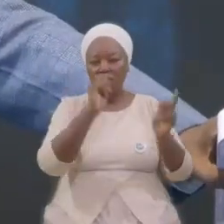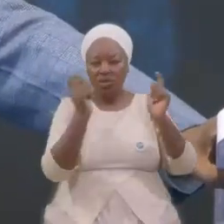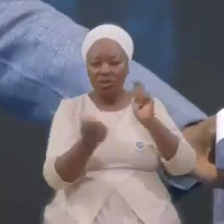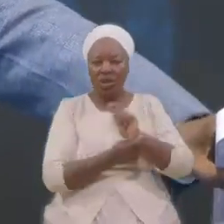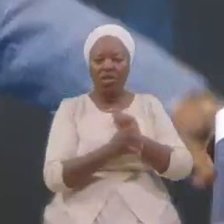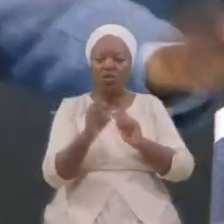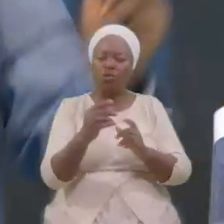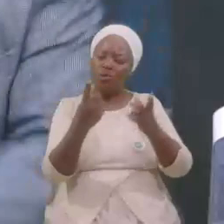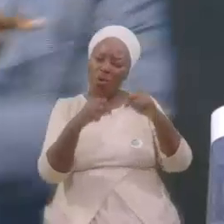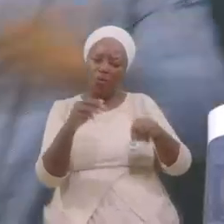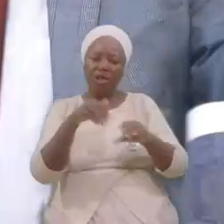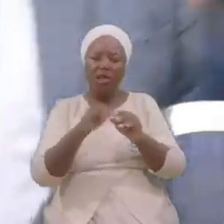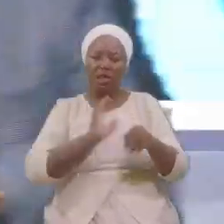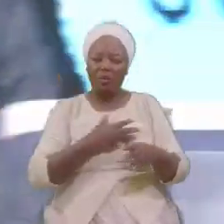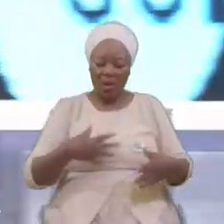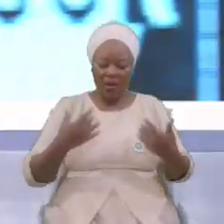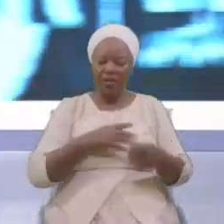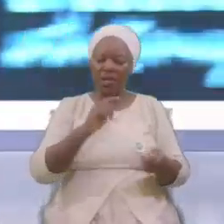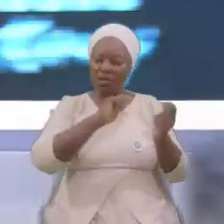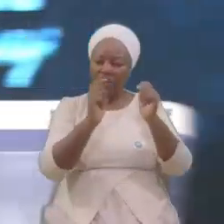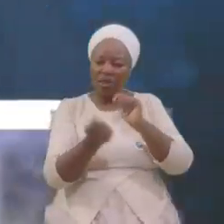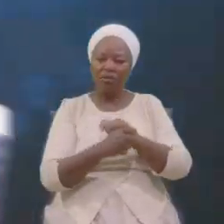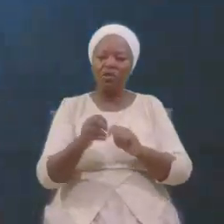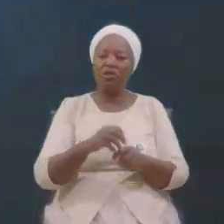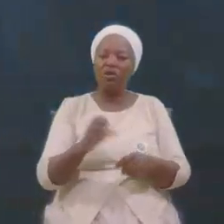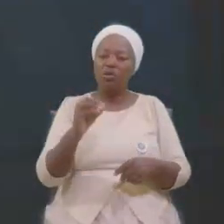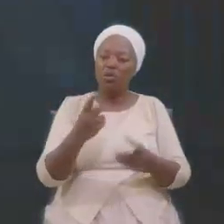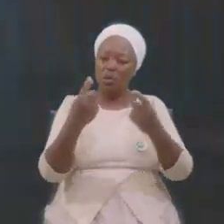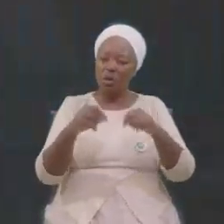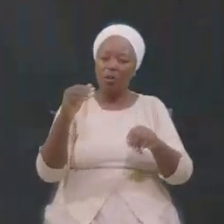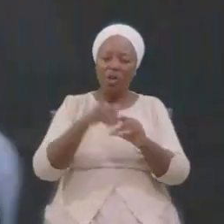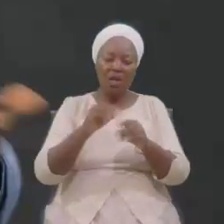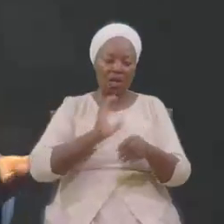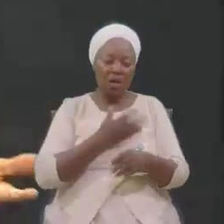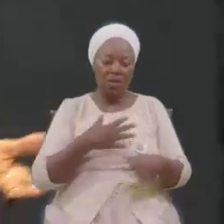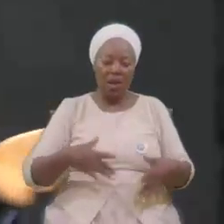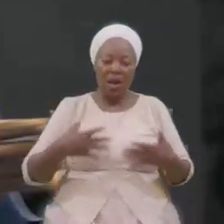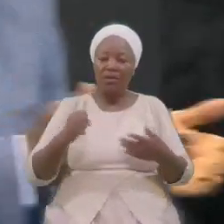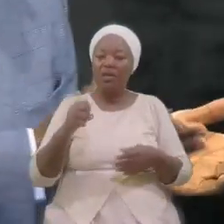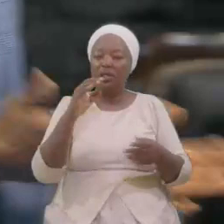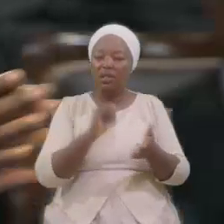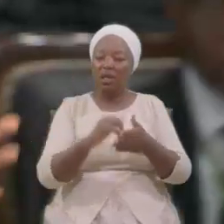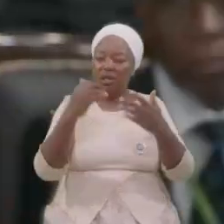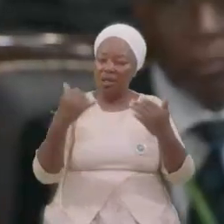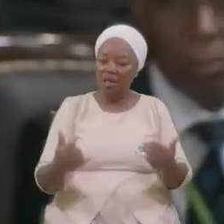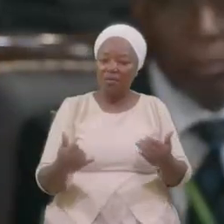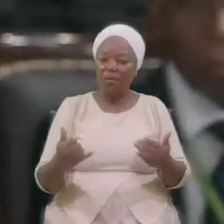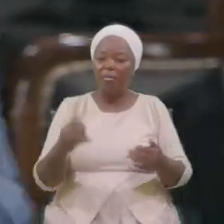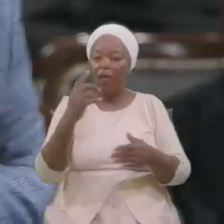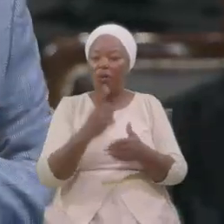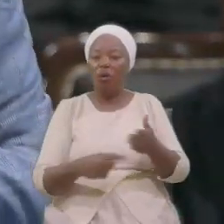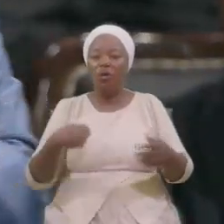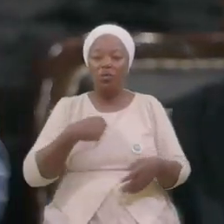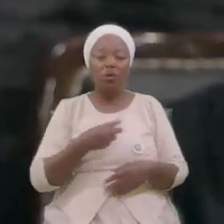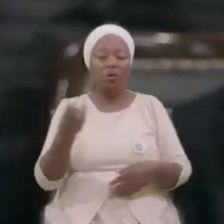in our lives. A transformation so comes in our lives that now what we were